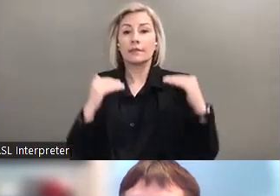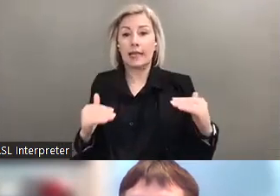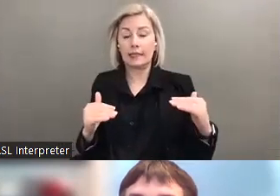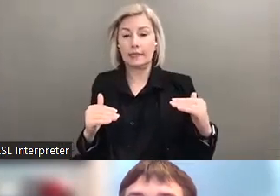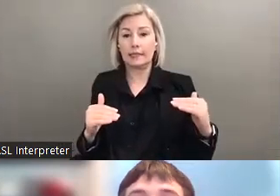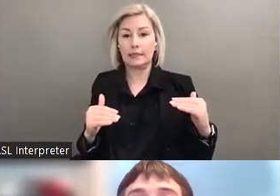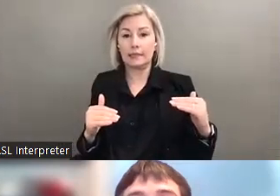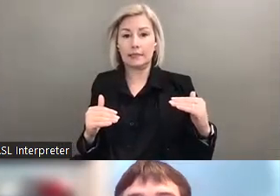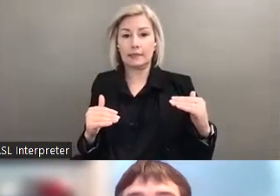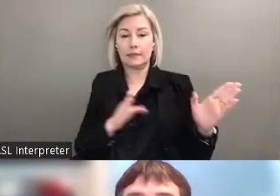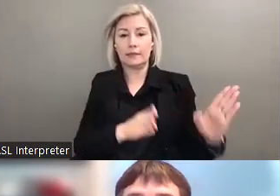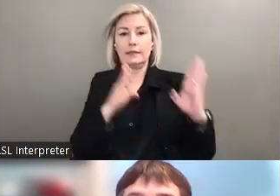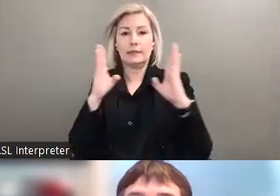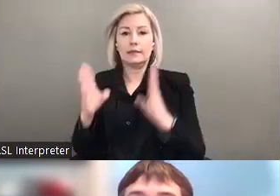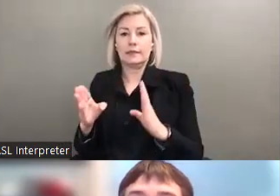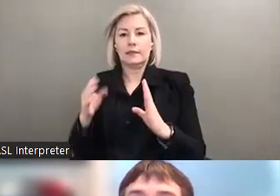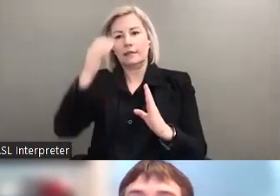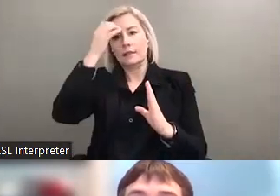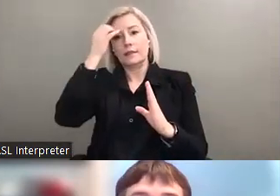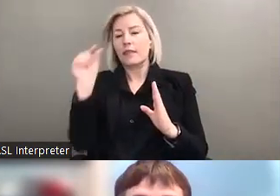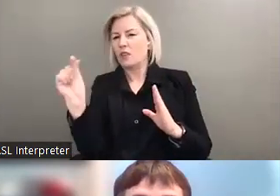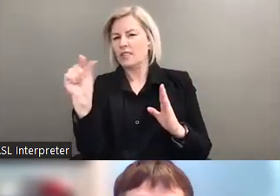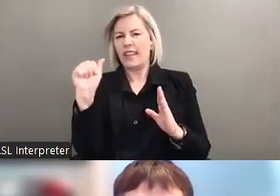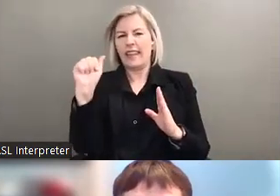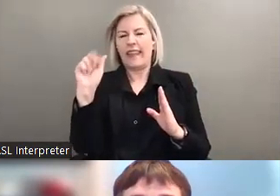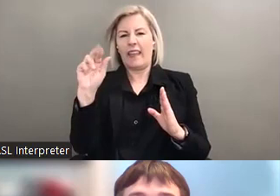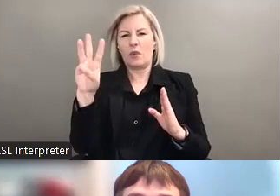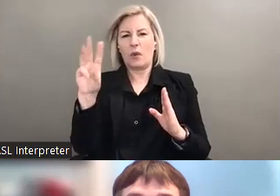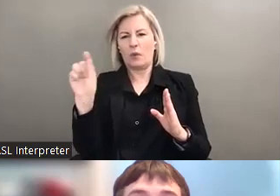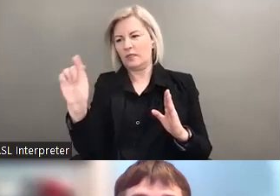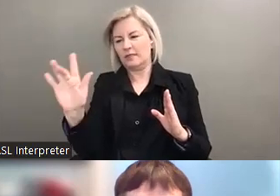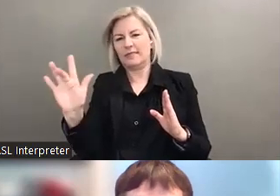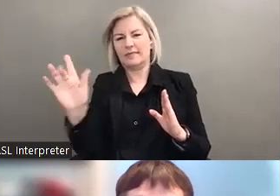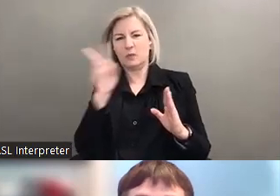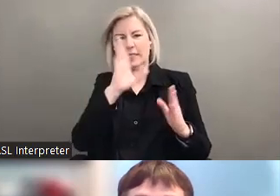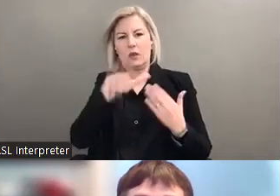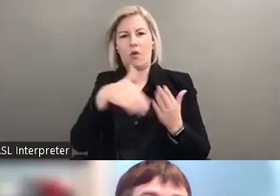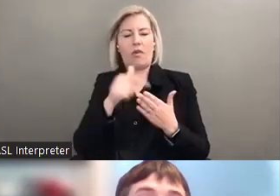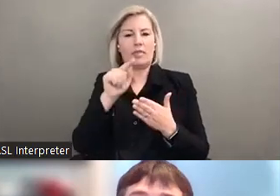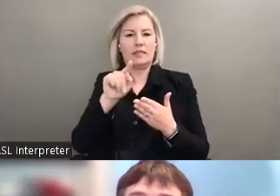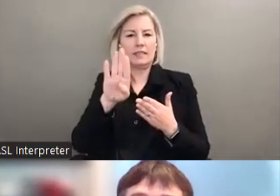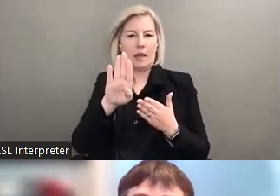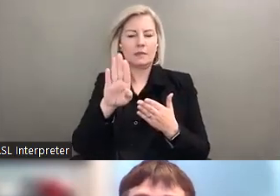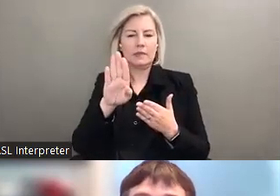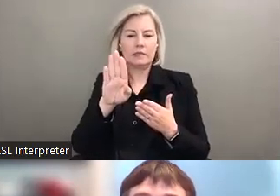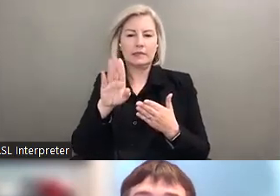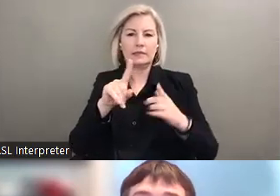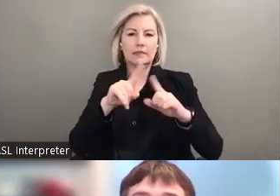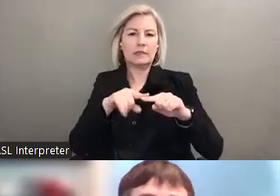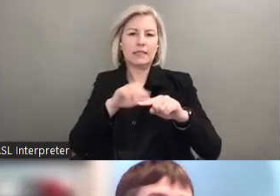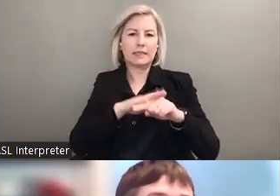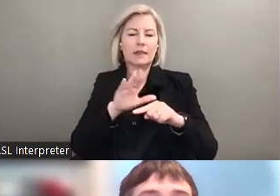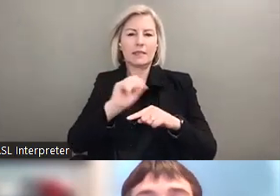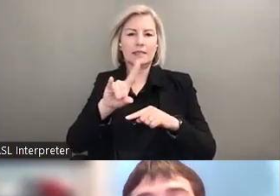advance in our tab. You may have to click the right arrow button to see all of the tabs on your screen, depending on the size